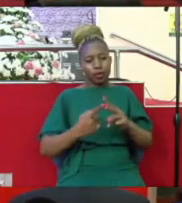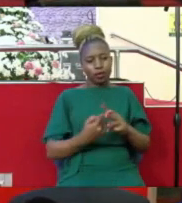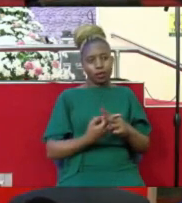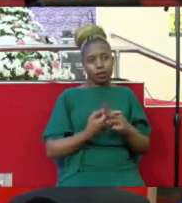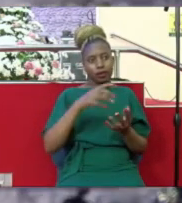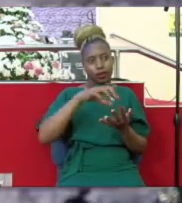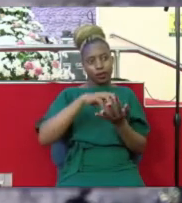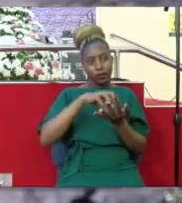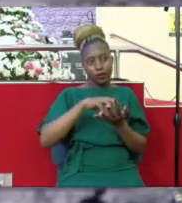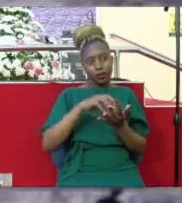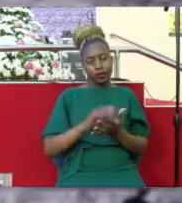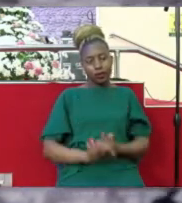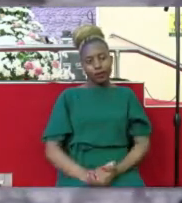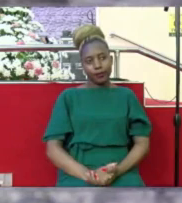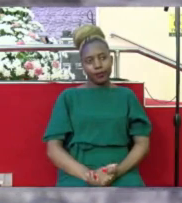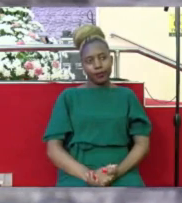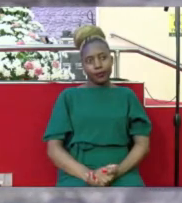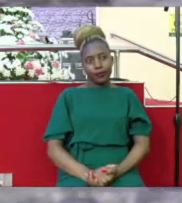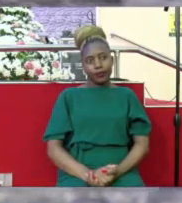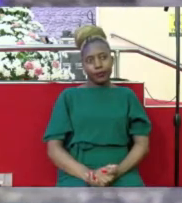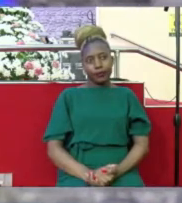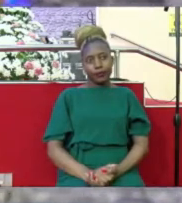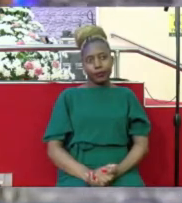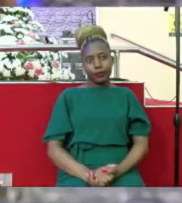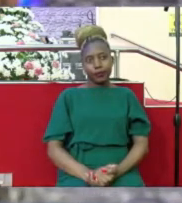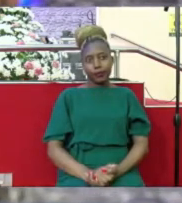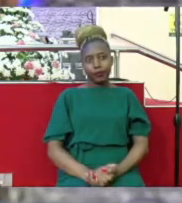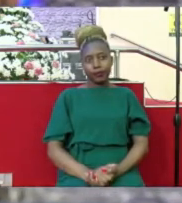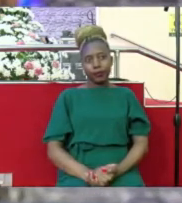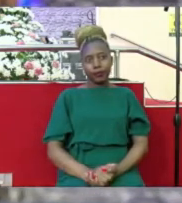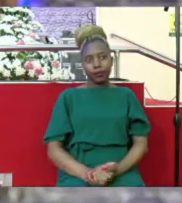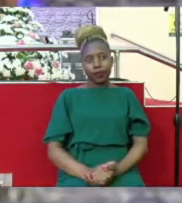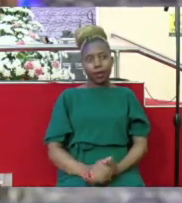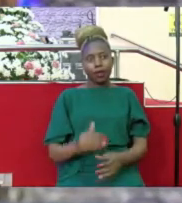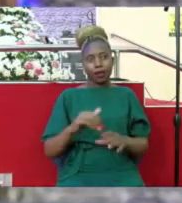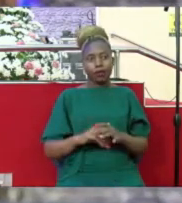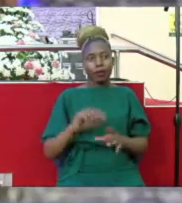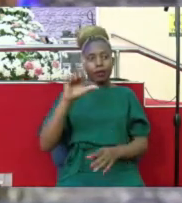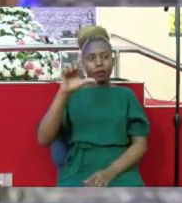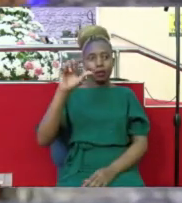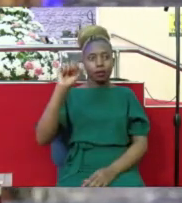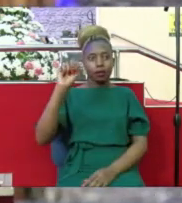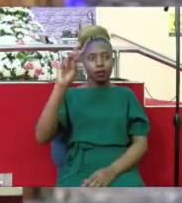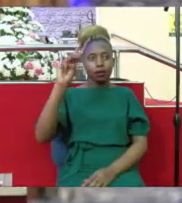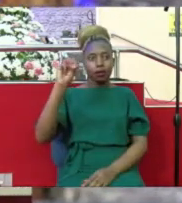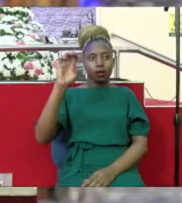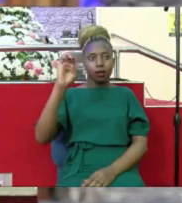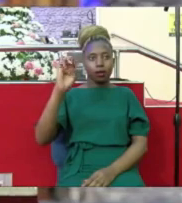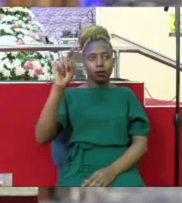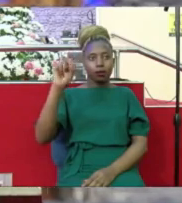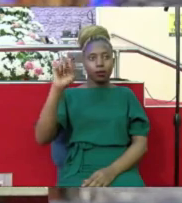ni hali ya mwanzo. In Lamentations 3 verse 22. Katika Maombolezo 3 mstari